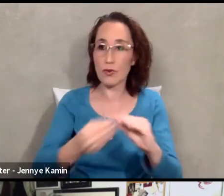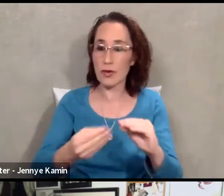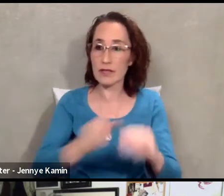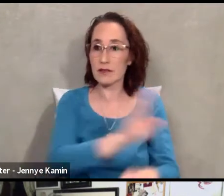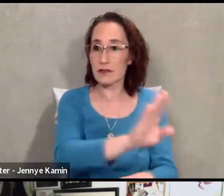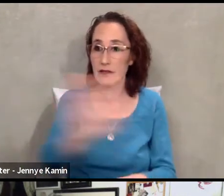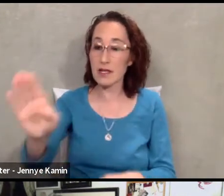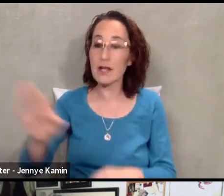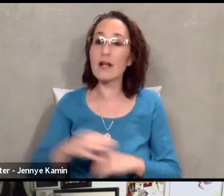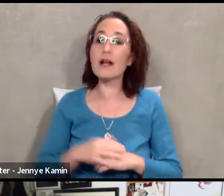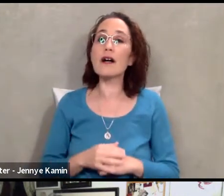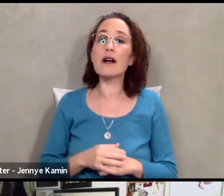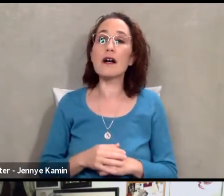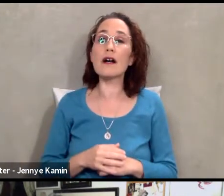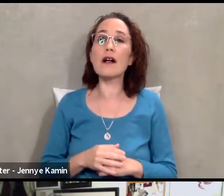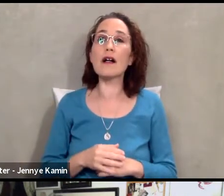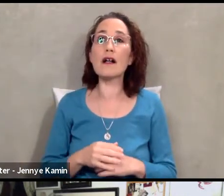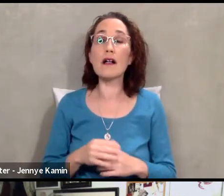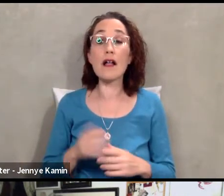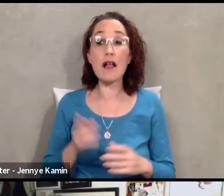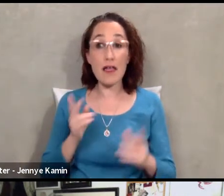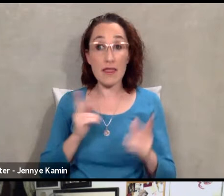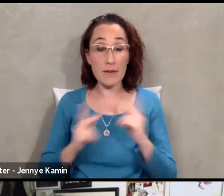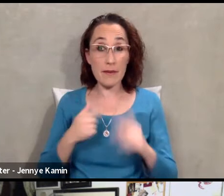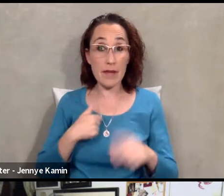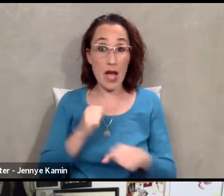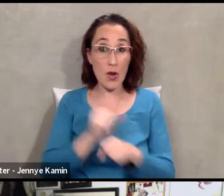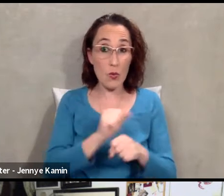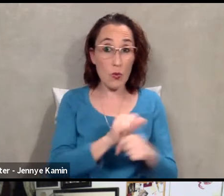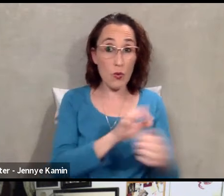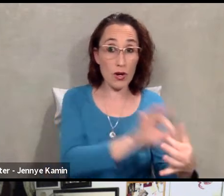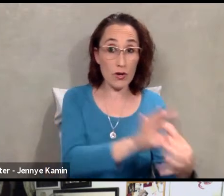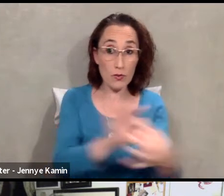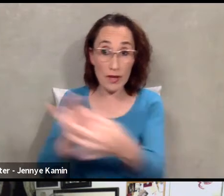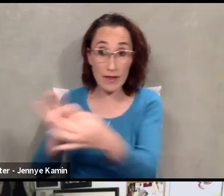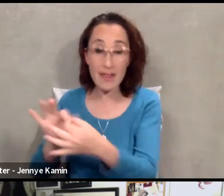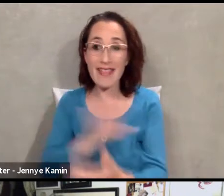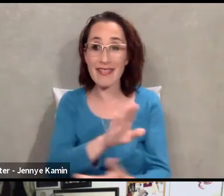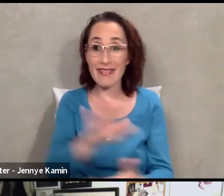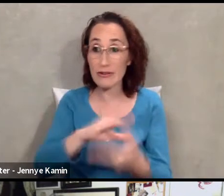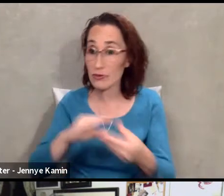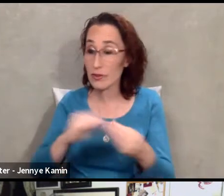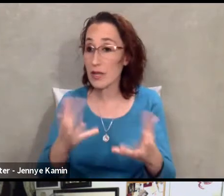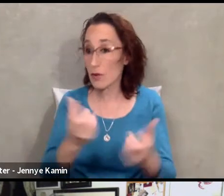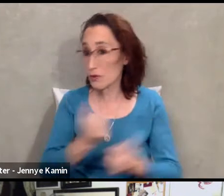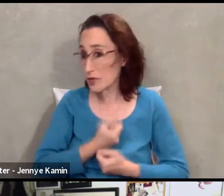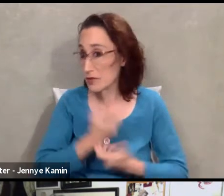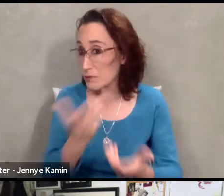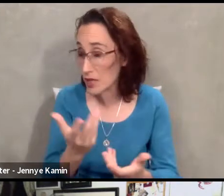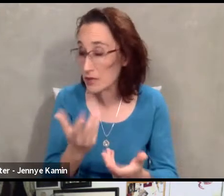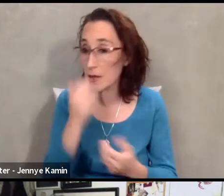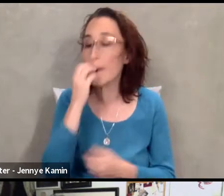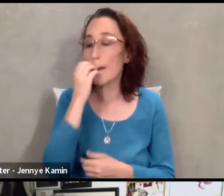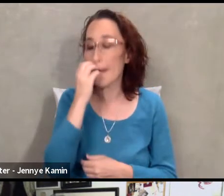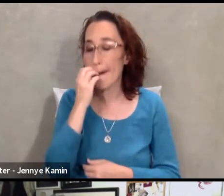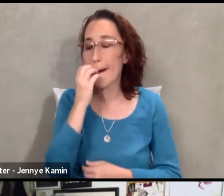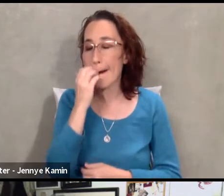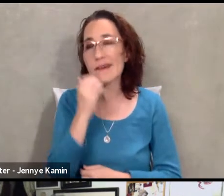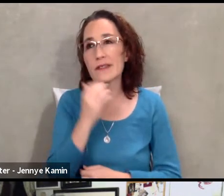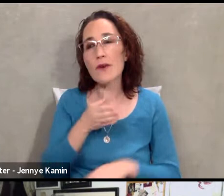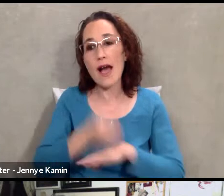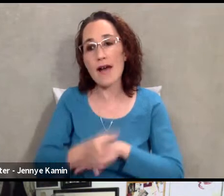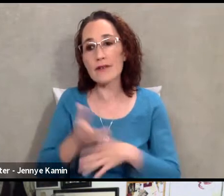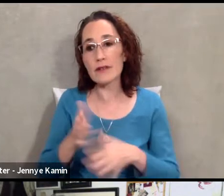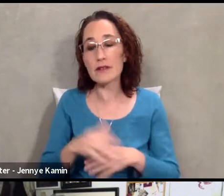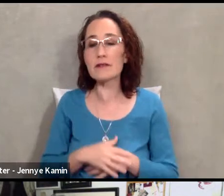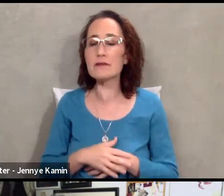tell the stories of the people that I had worked with. And of course, once you do that, you start thinking about your